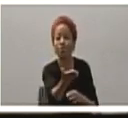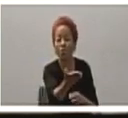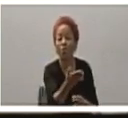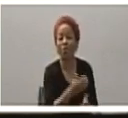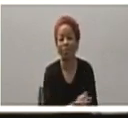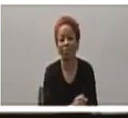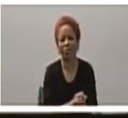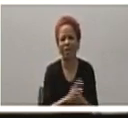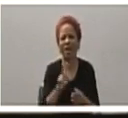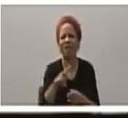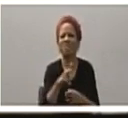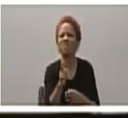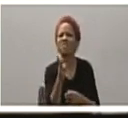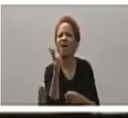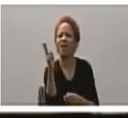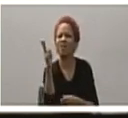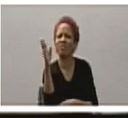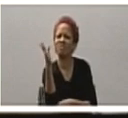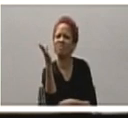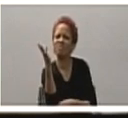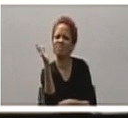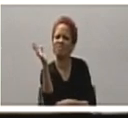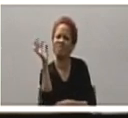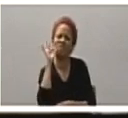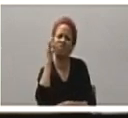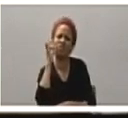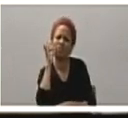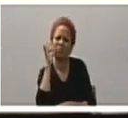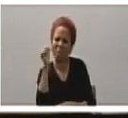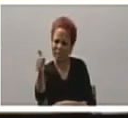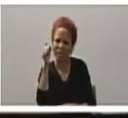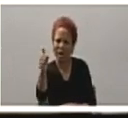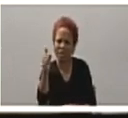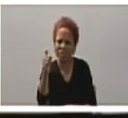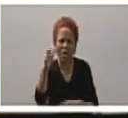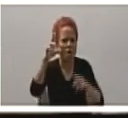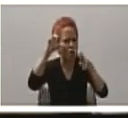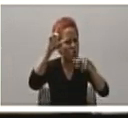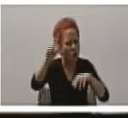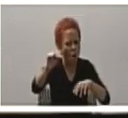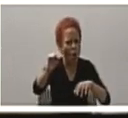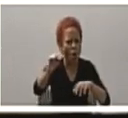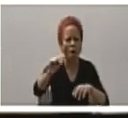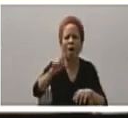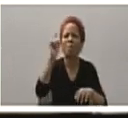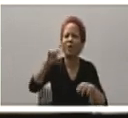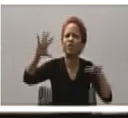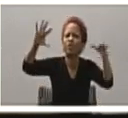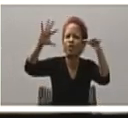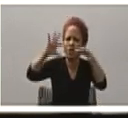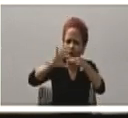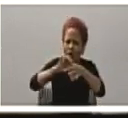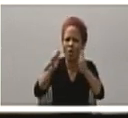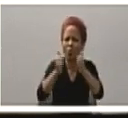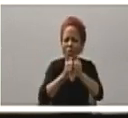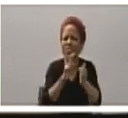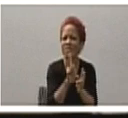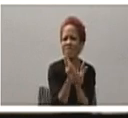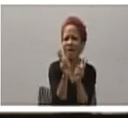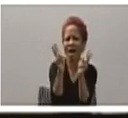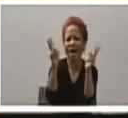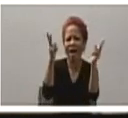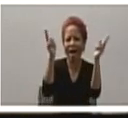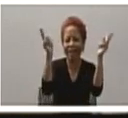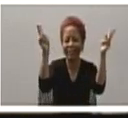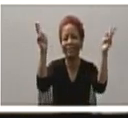fruit all by itself, but must remain part of the vine, neither can you unless you remain in